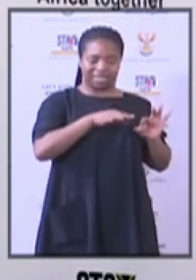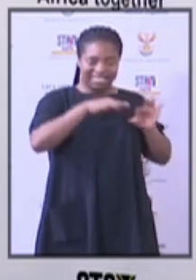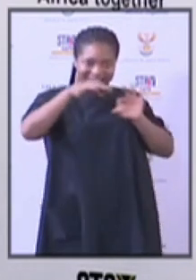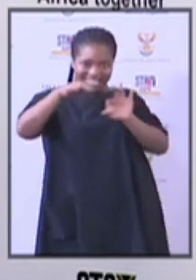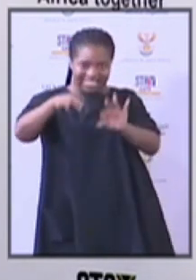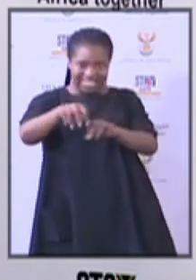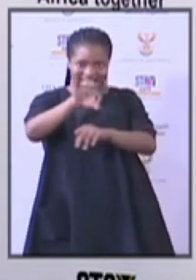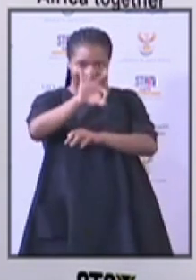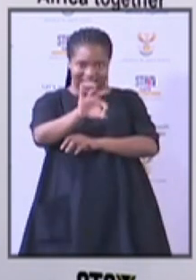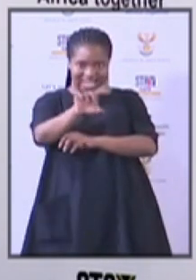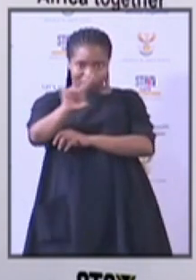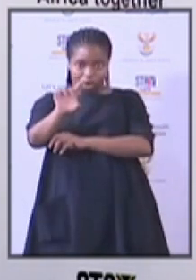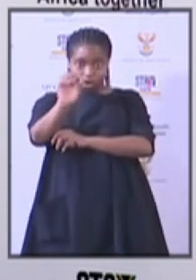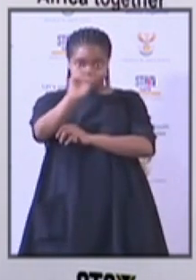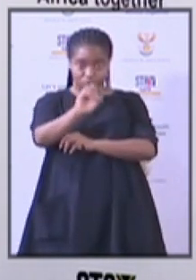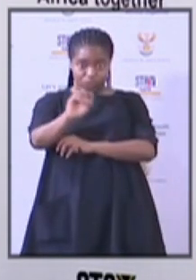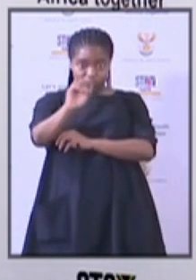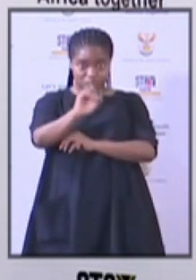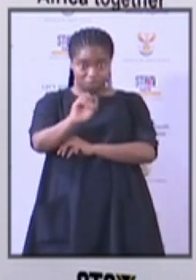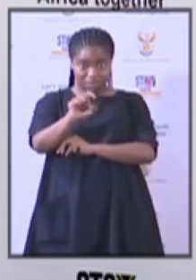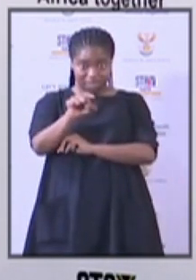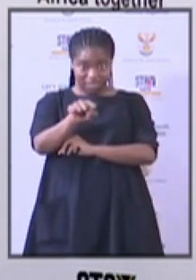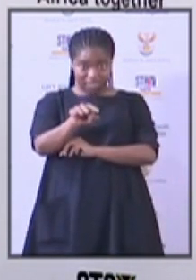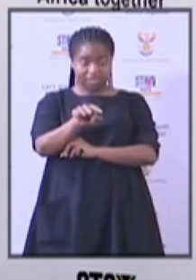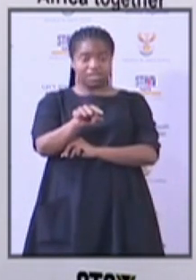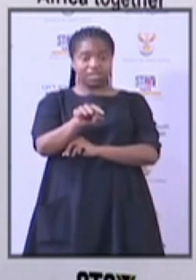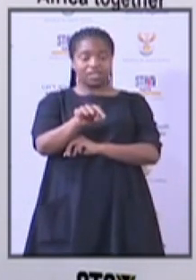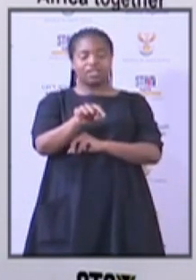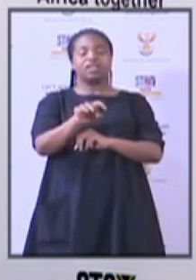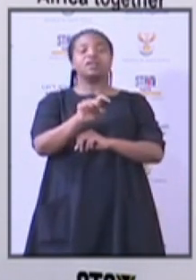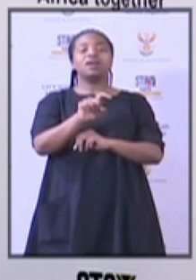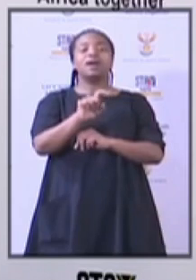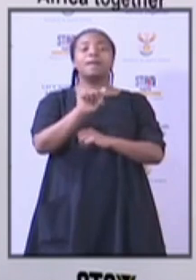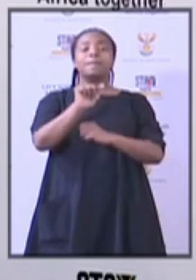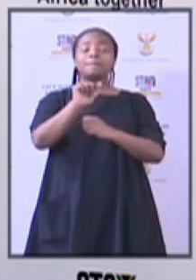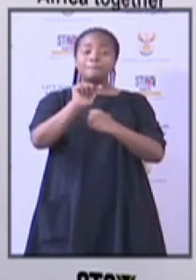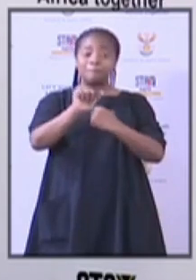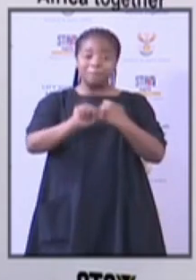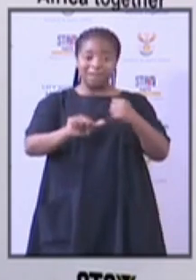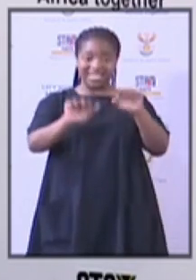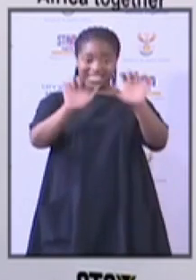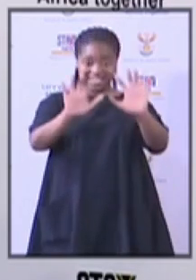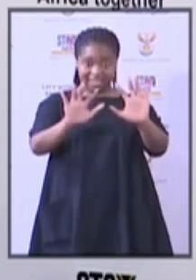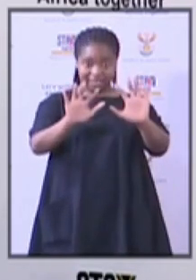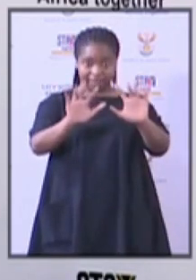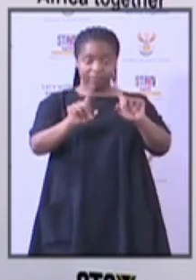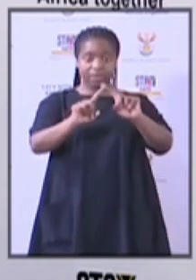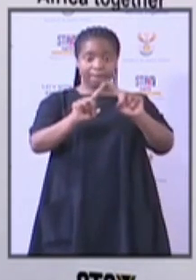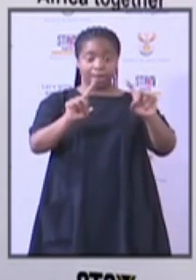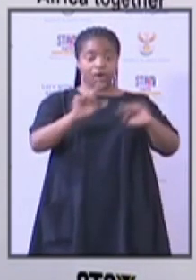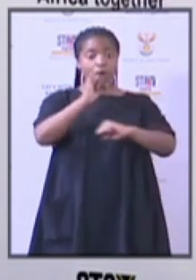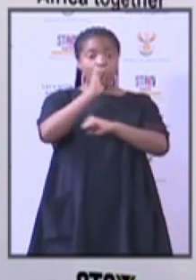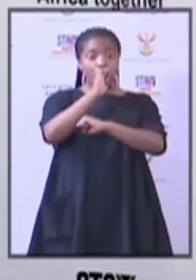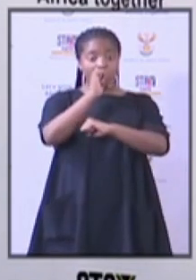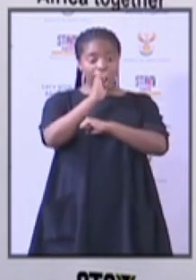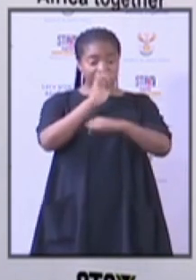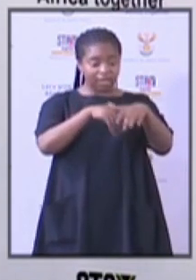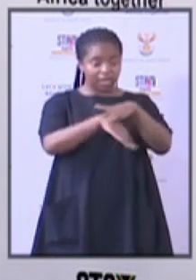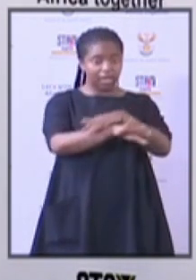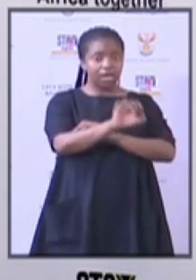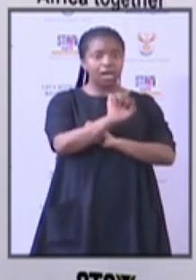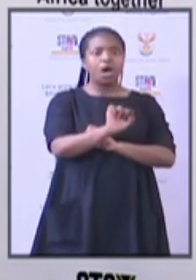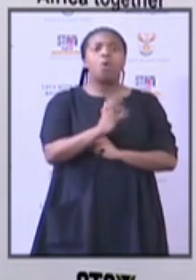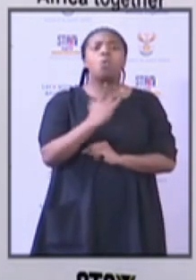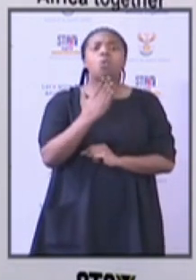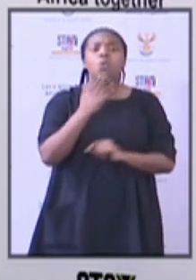expirile ba e mo di ofising tša rena ba e go tšea pasa ko re bulela bona fela go tšea pasa ka gore mangwalo